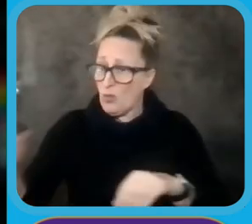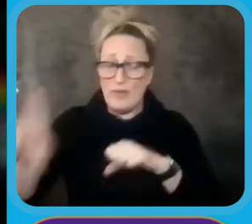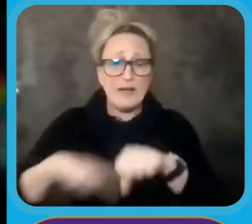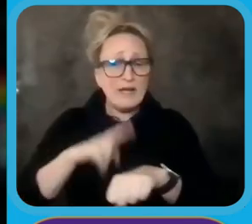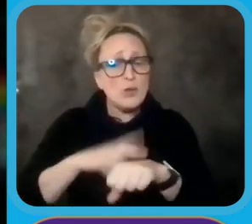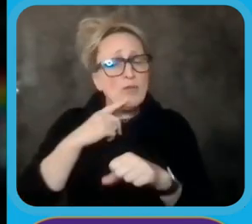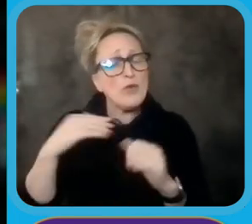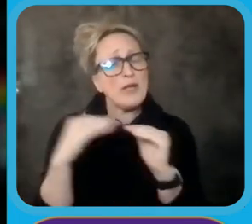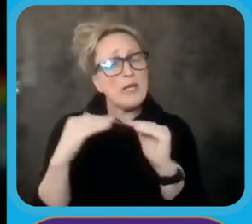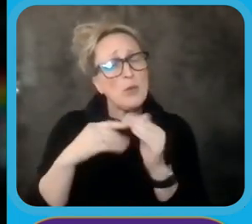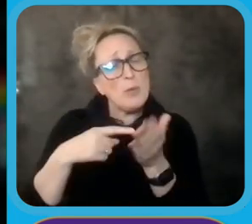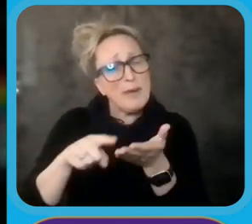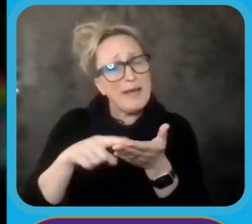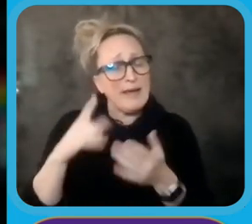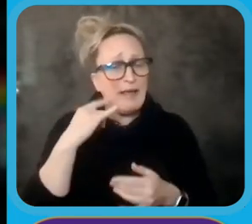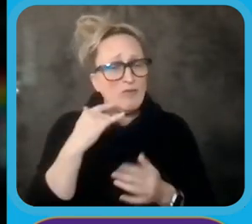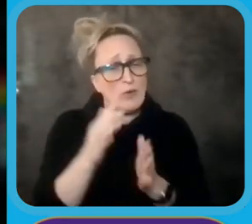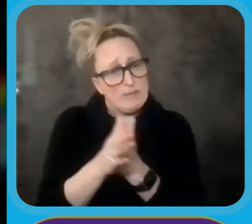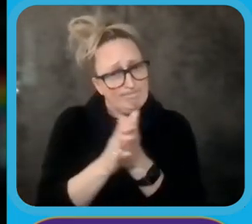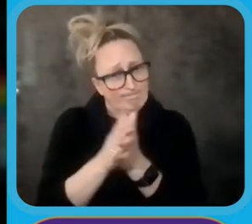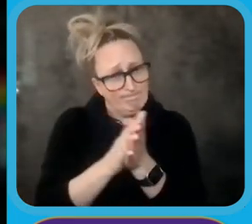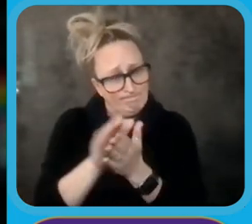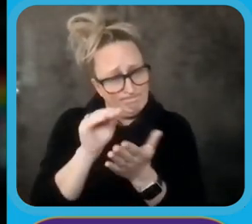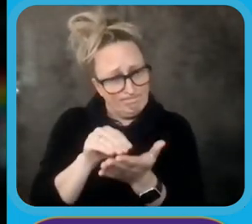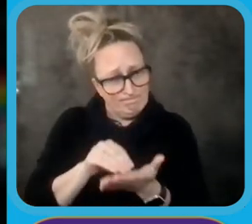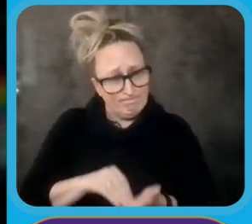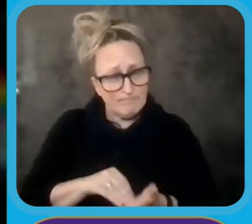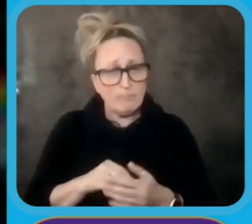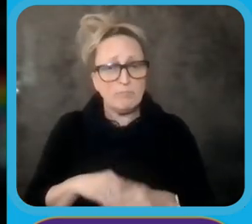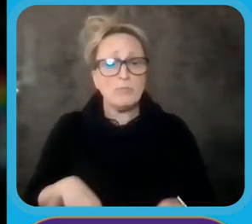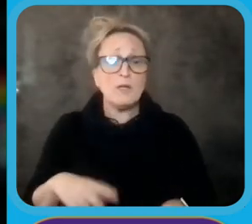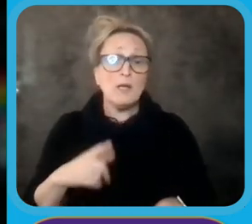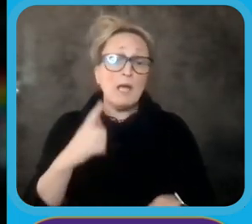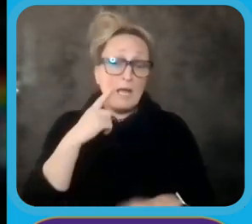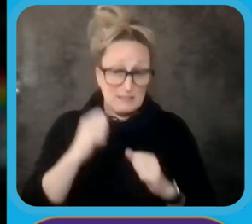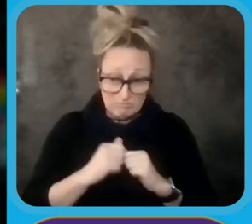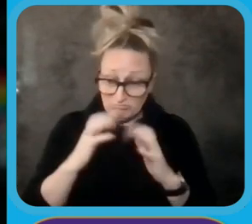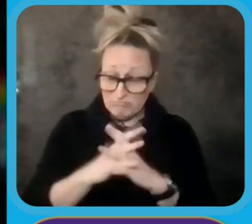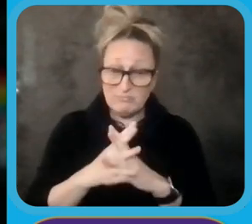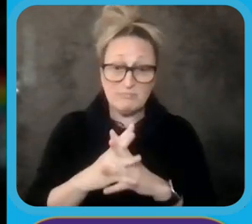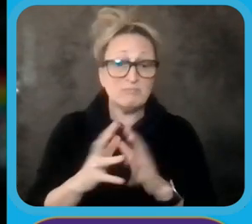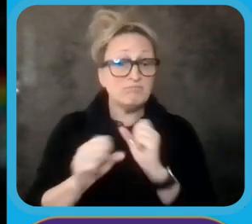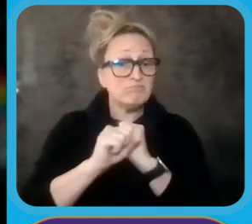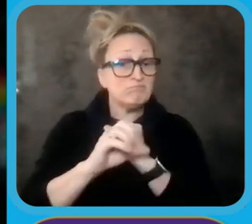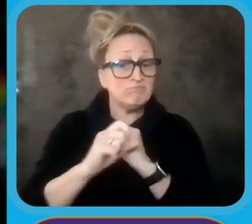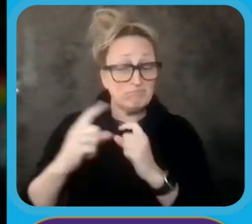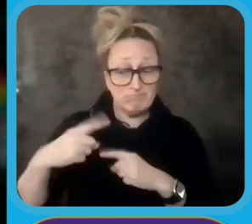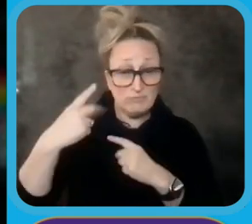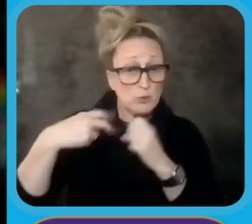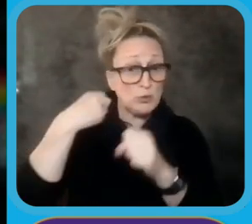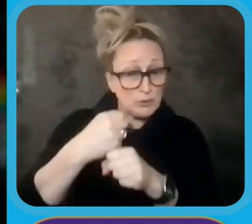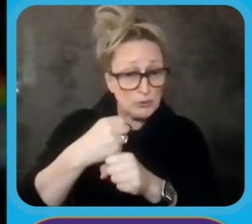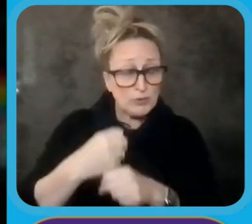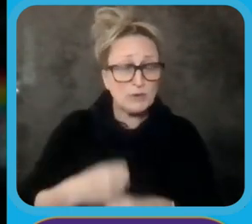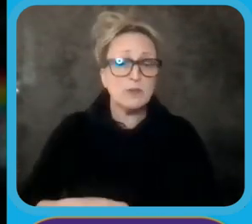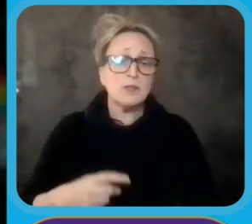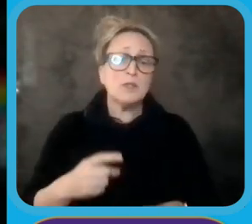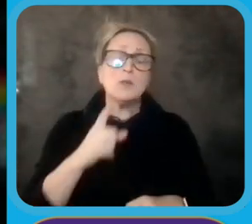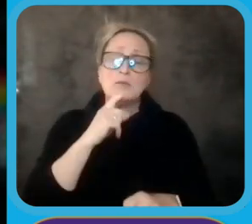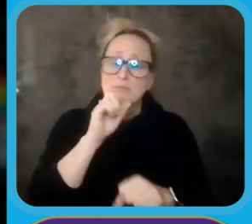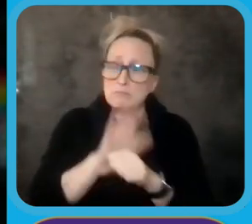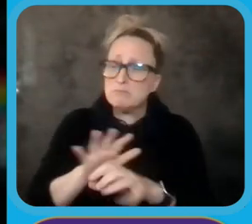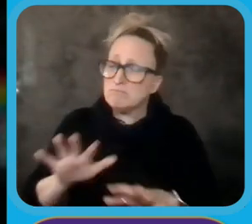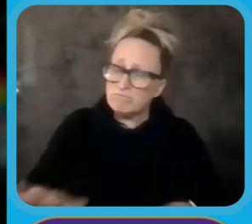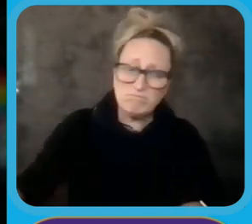Pay California initiative. And since launching this campaign 2 years ago, we have secured commitments from